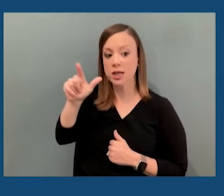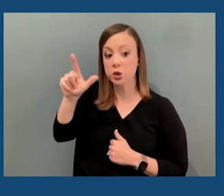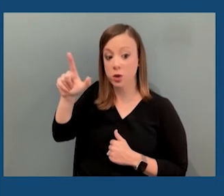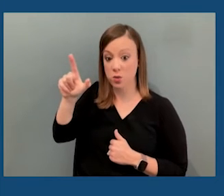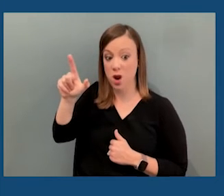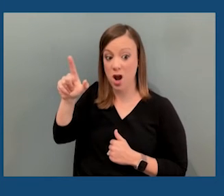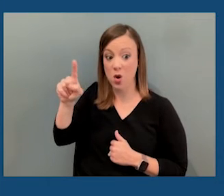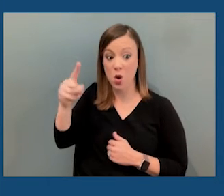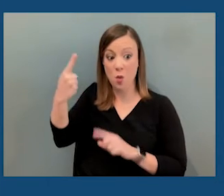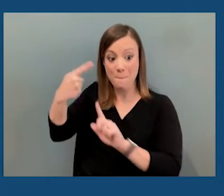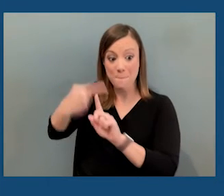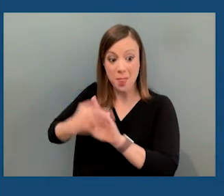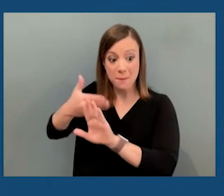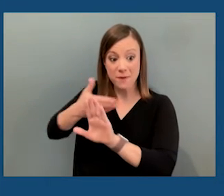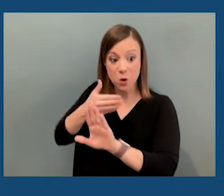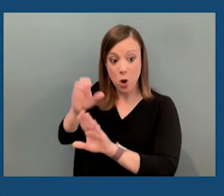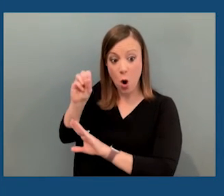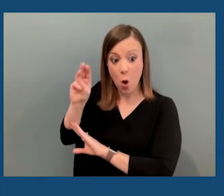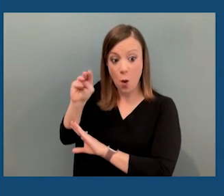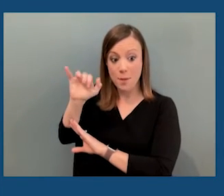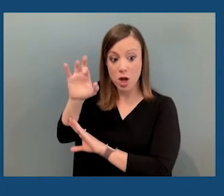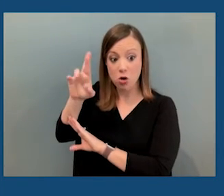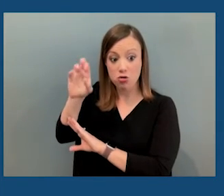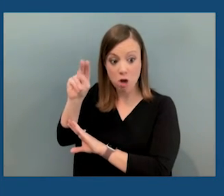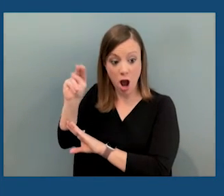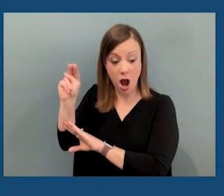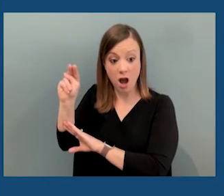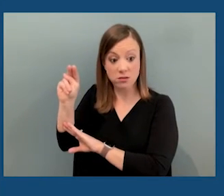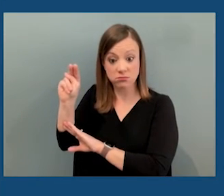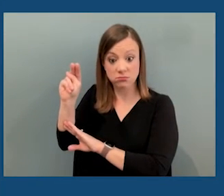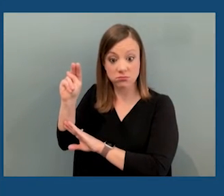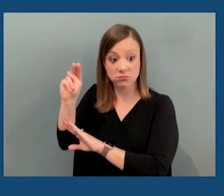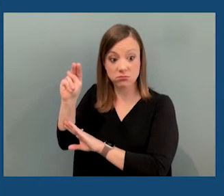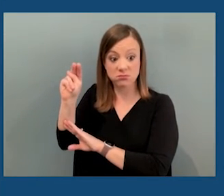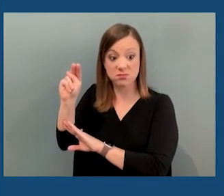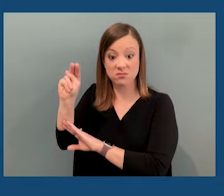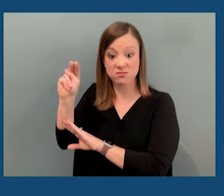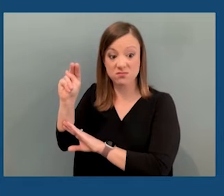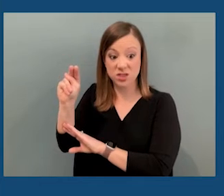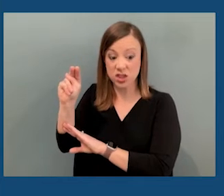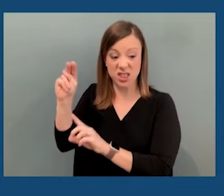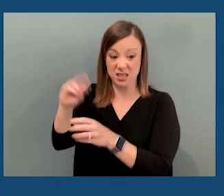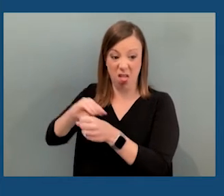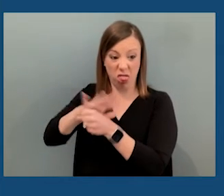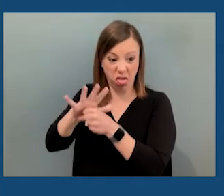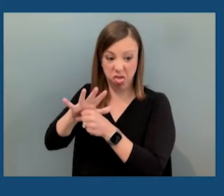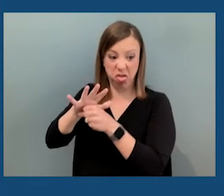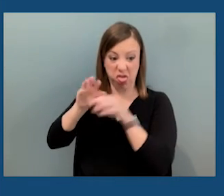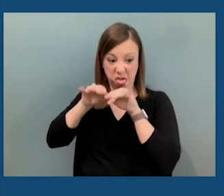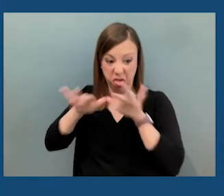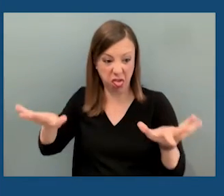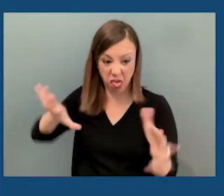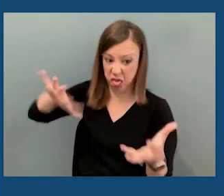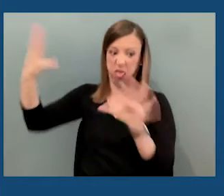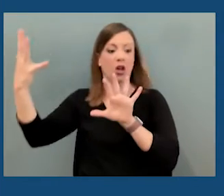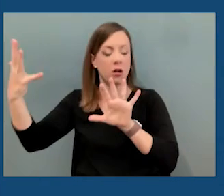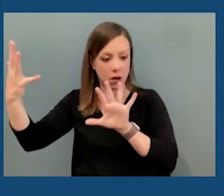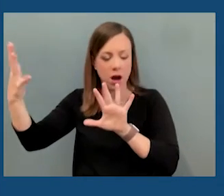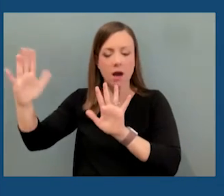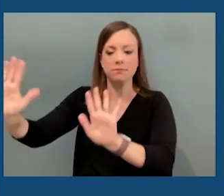Omicron came out of nowhere and set us back on our heels, I said I want to usher in a whole new era